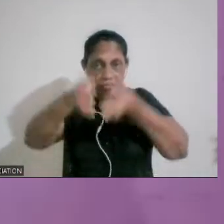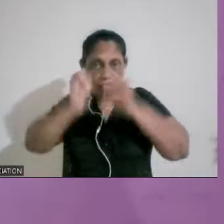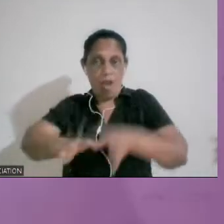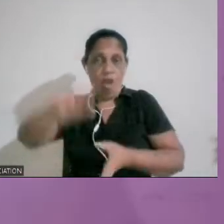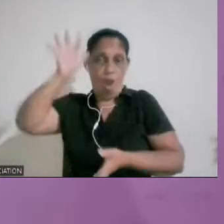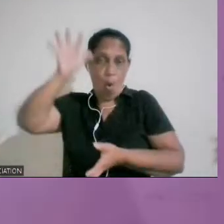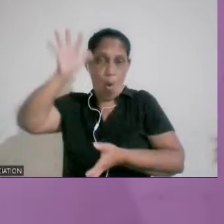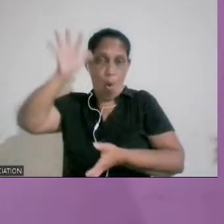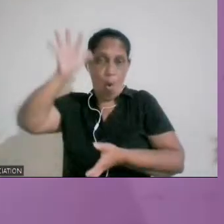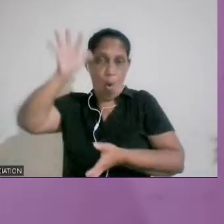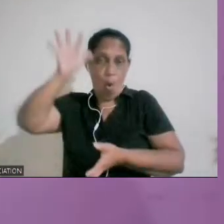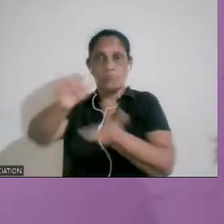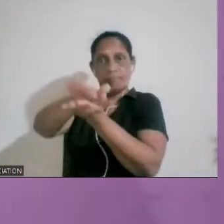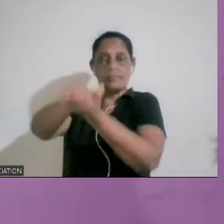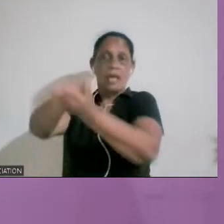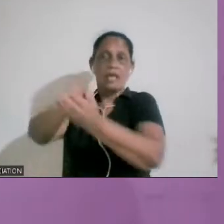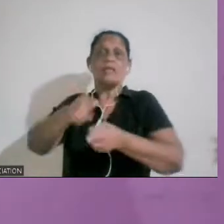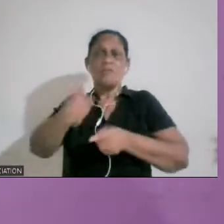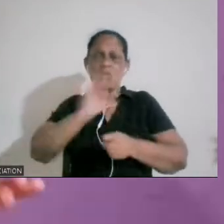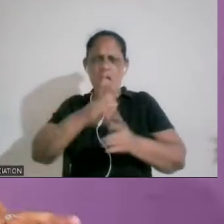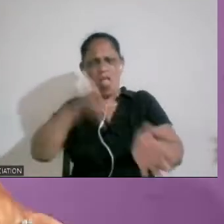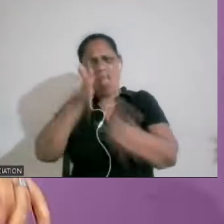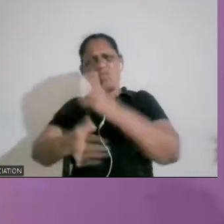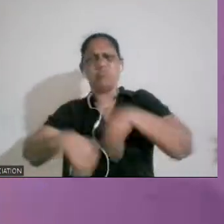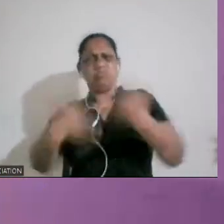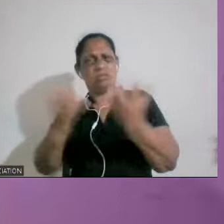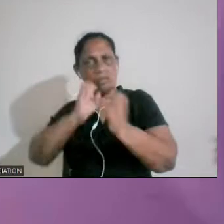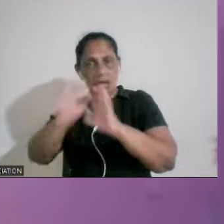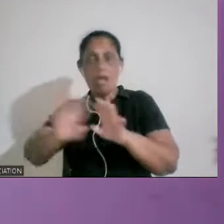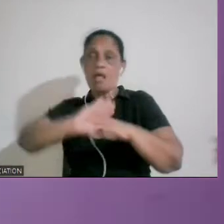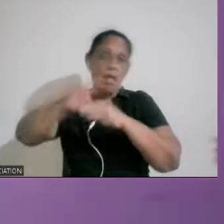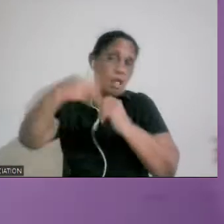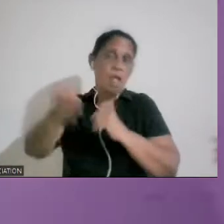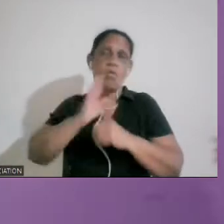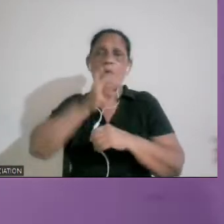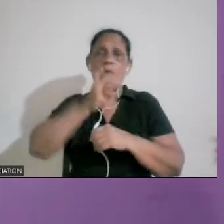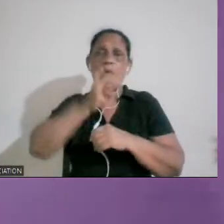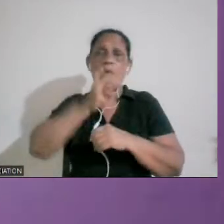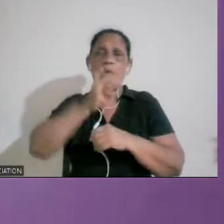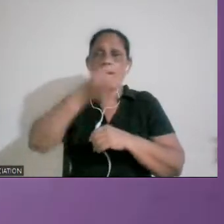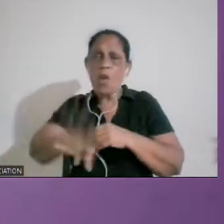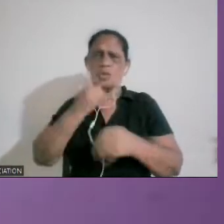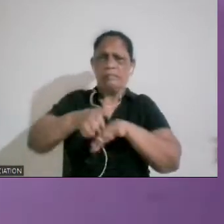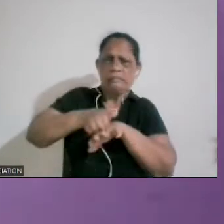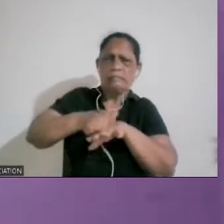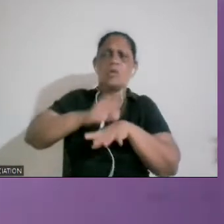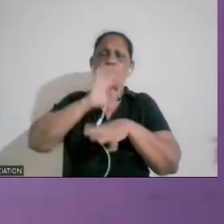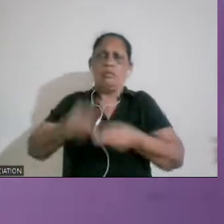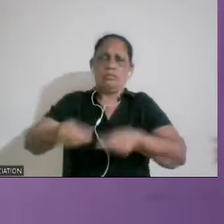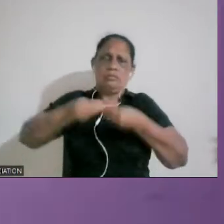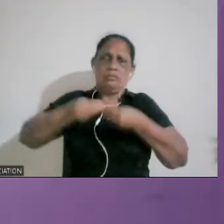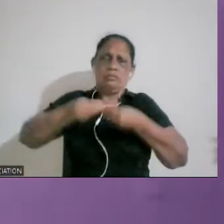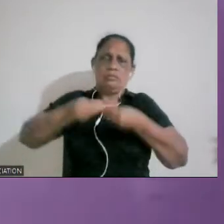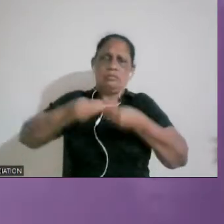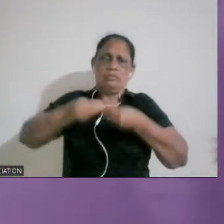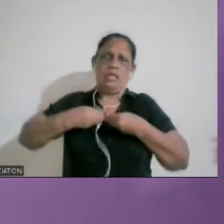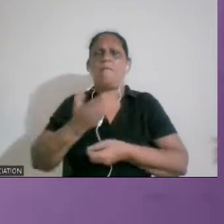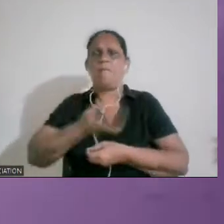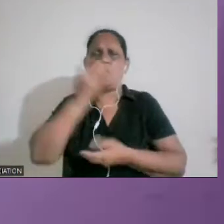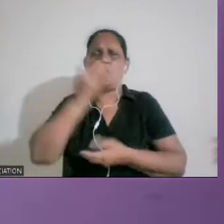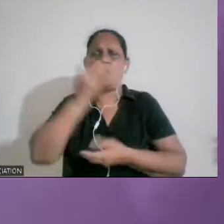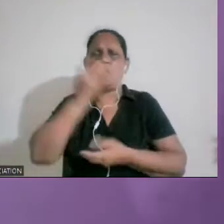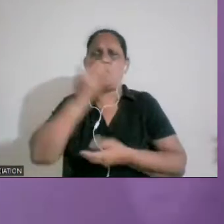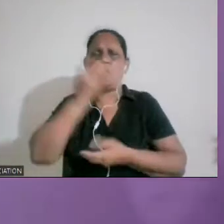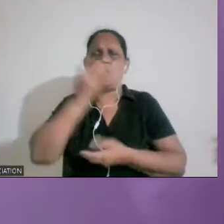first menstrual hygiene product. The second one is what is most commonly, which is the sanitary pad. Now,